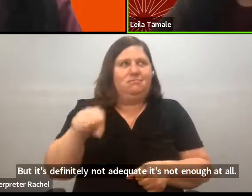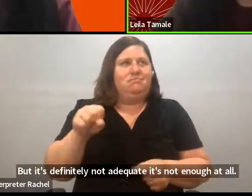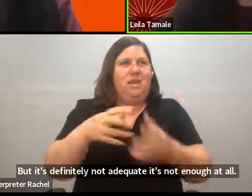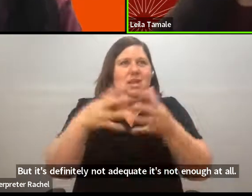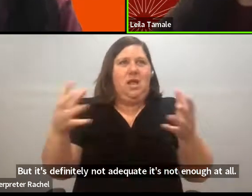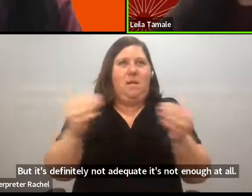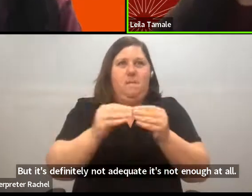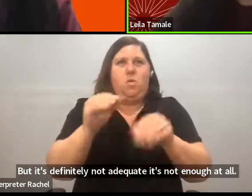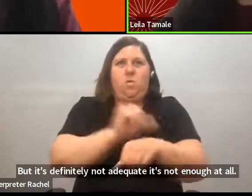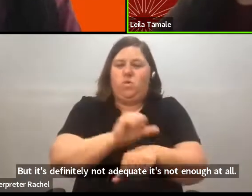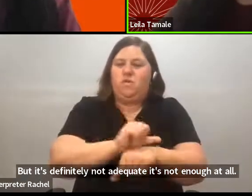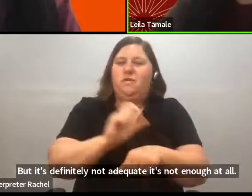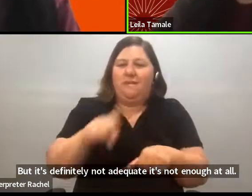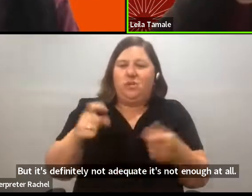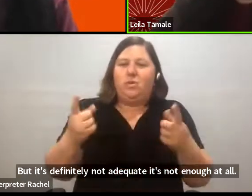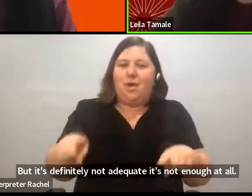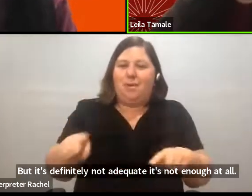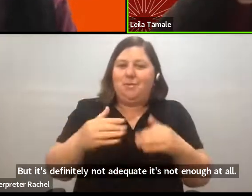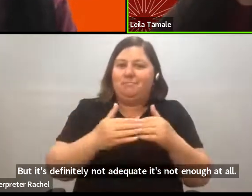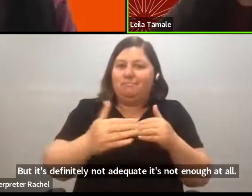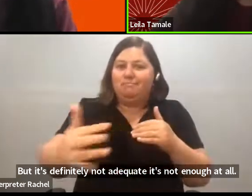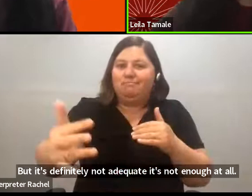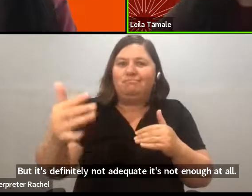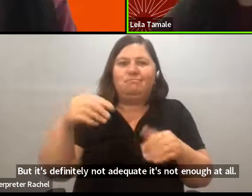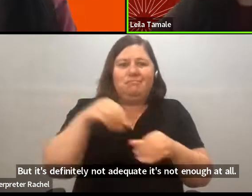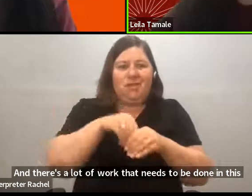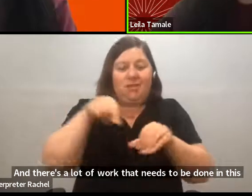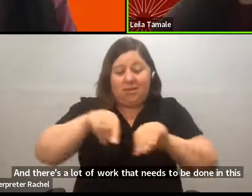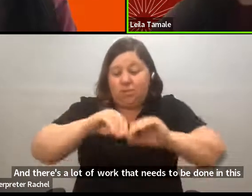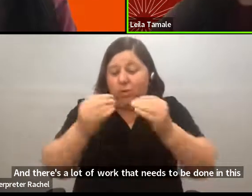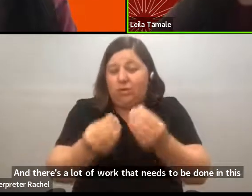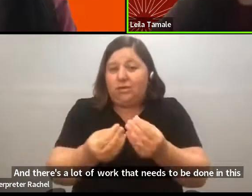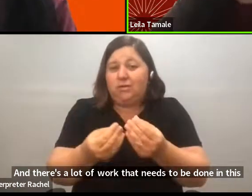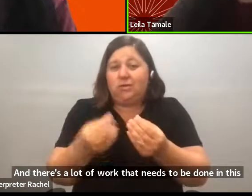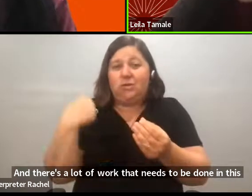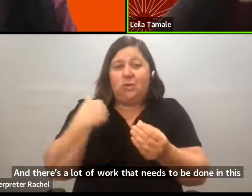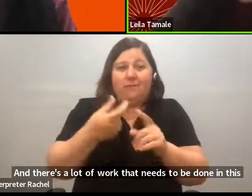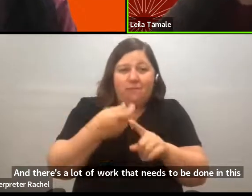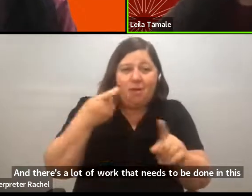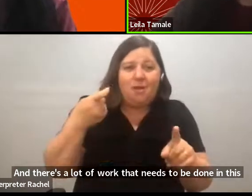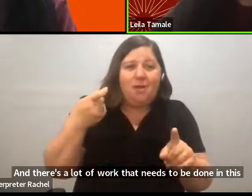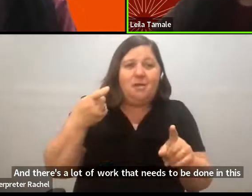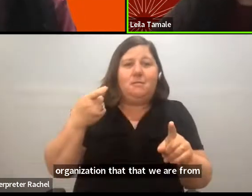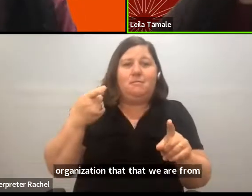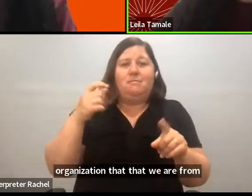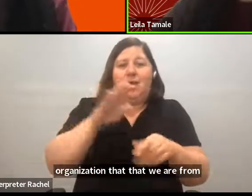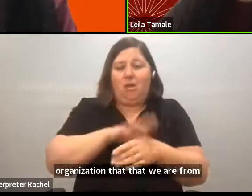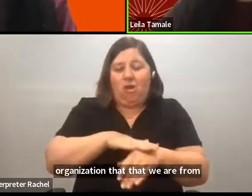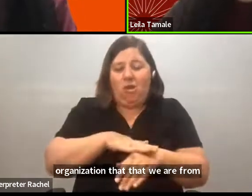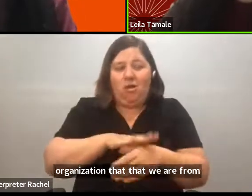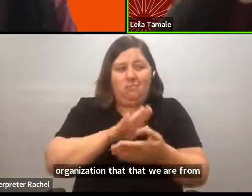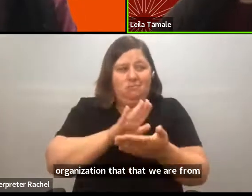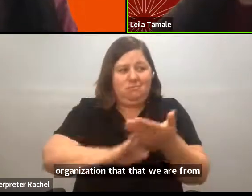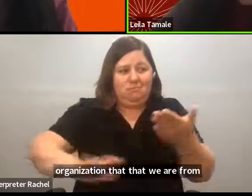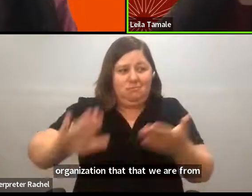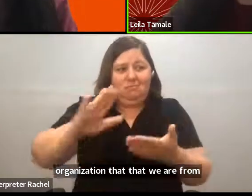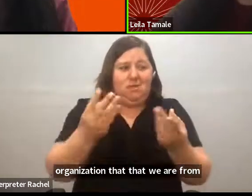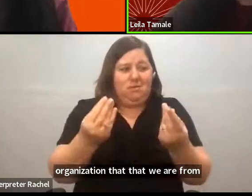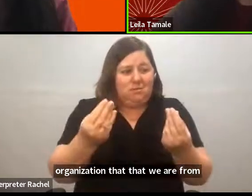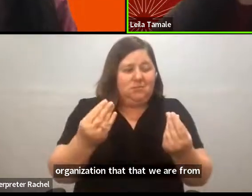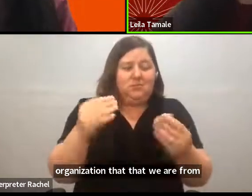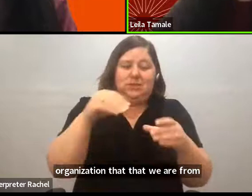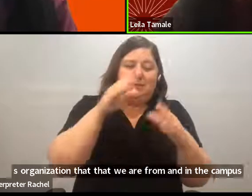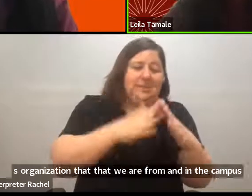of work that needs to be done in this organization that we are from, and in the campus, in our city,